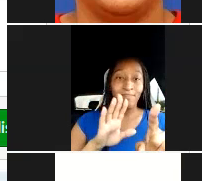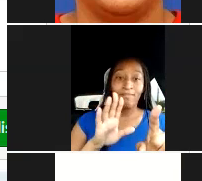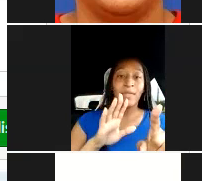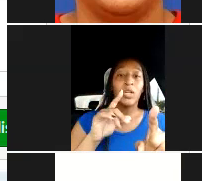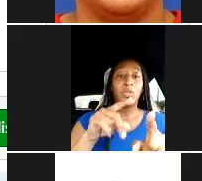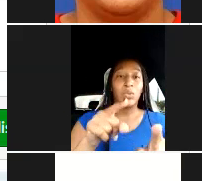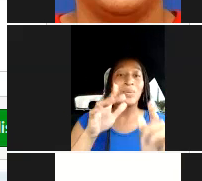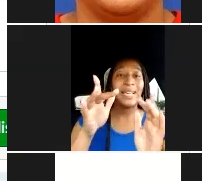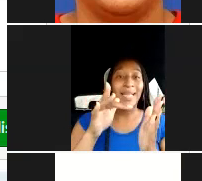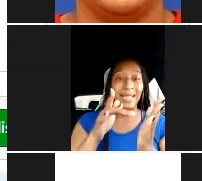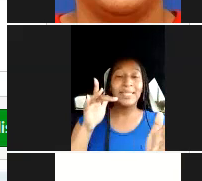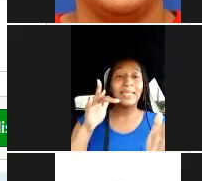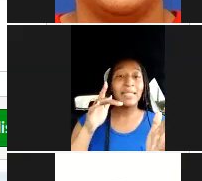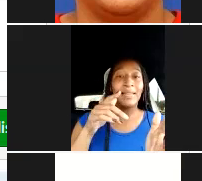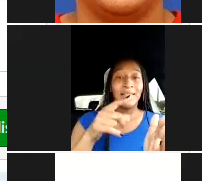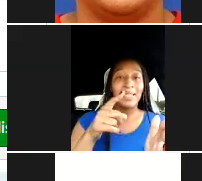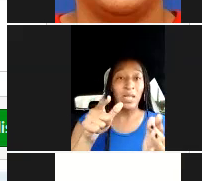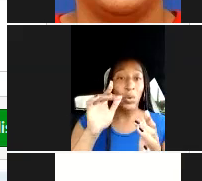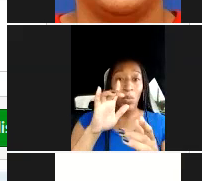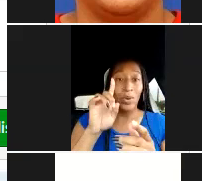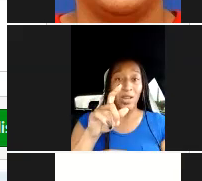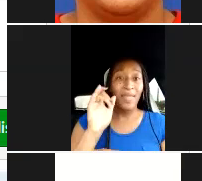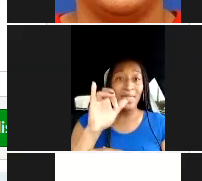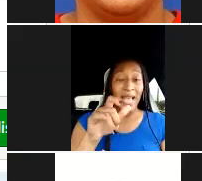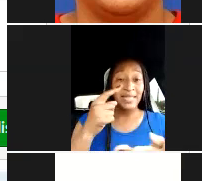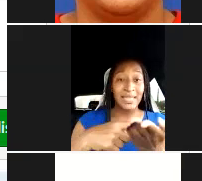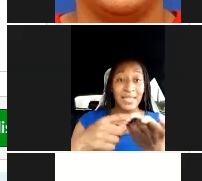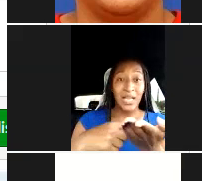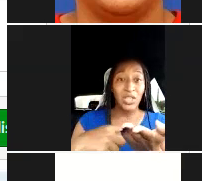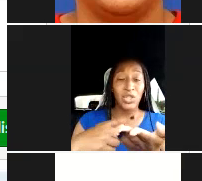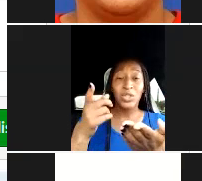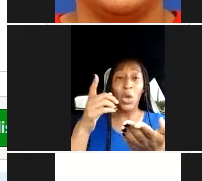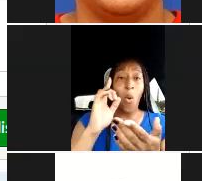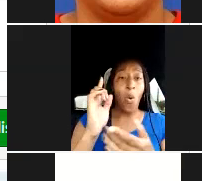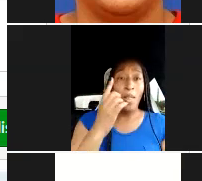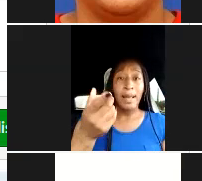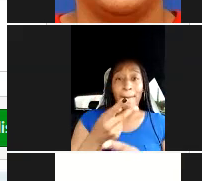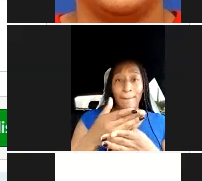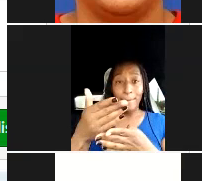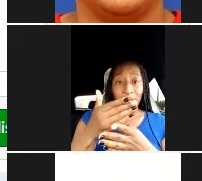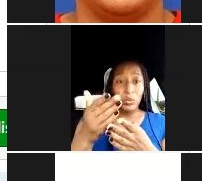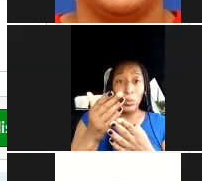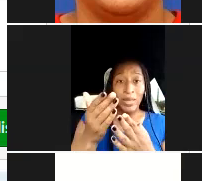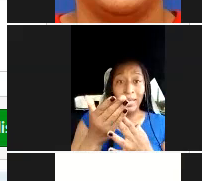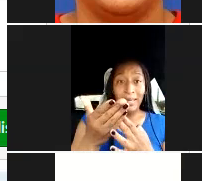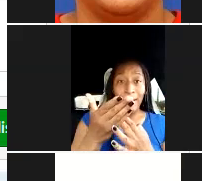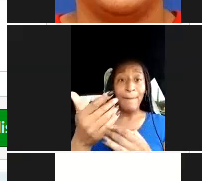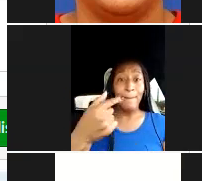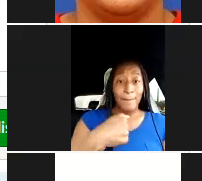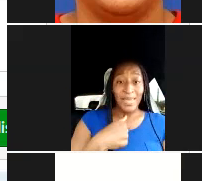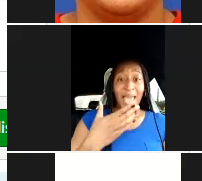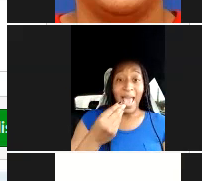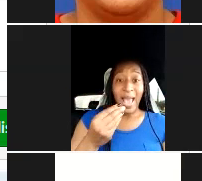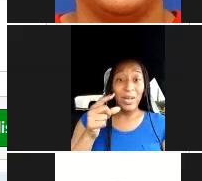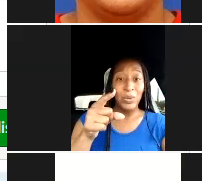what you should have been doing. But this discussion is strictly between you and me. So you send